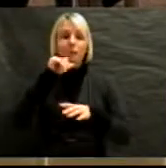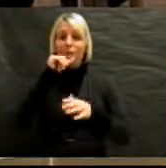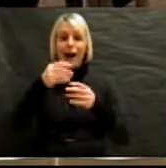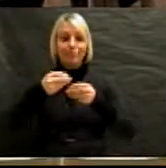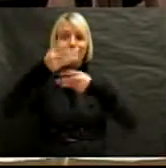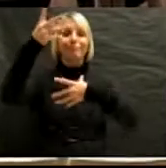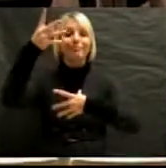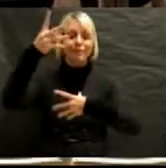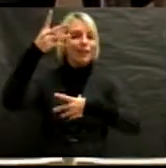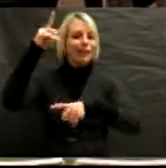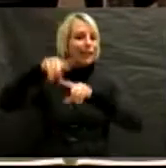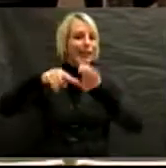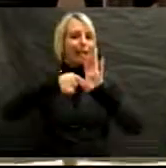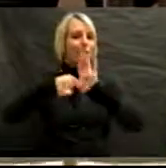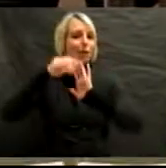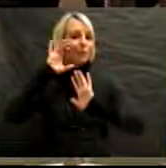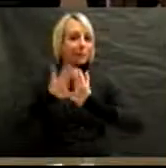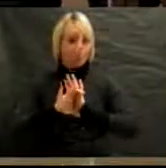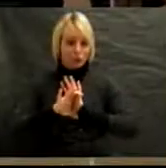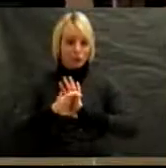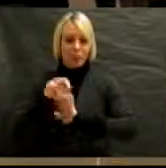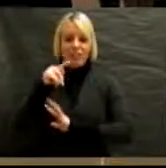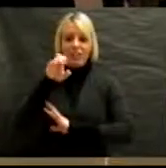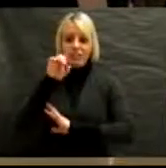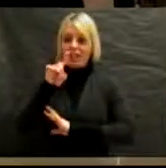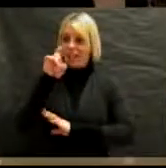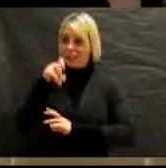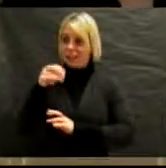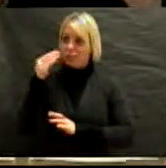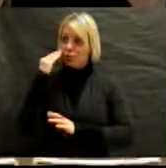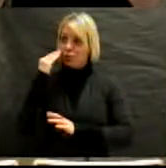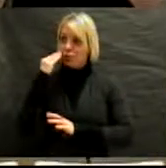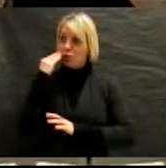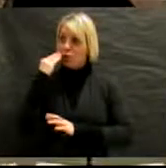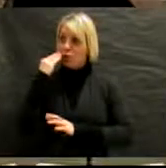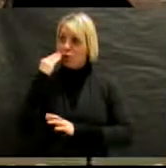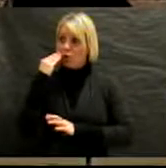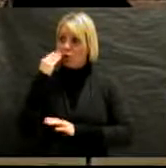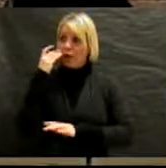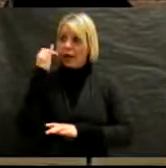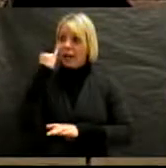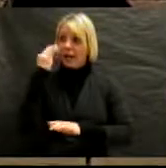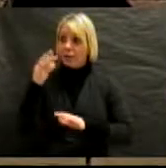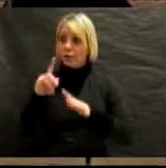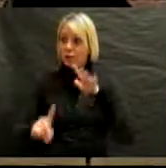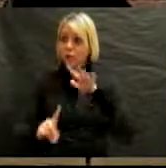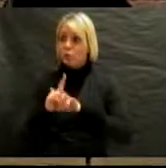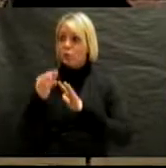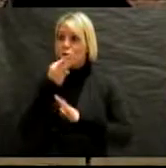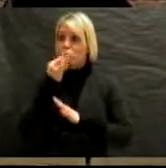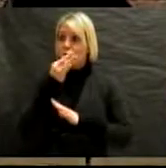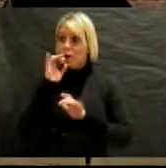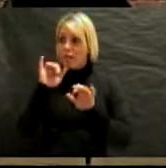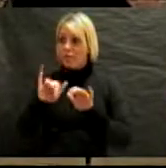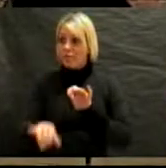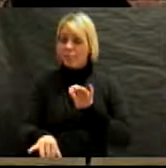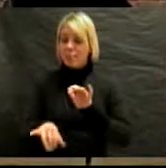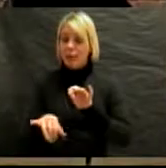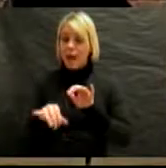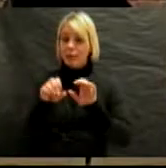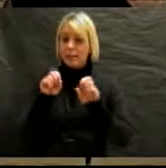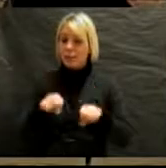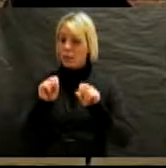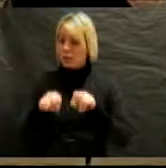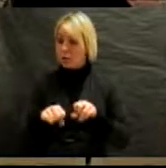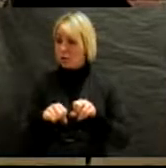soon, I guess, if you don't know by tomorrow morning. That's potential. Um, Potential. But I think we I will want be 2 at people there. I'd school. prefer to have 2 board members represented, not just